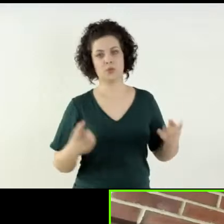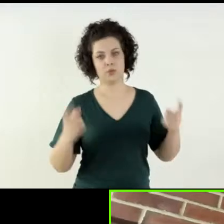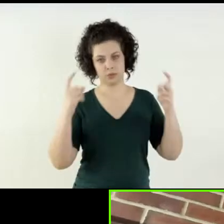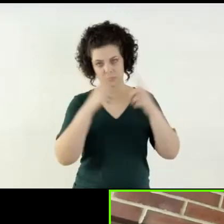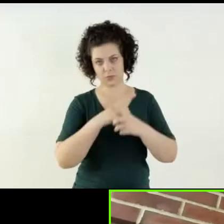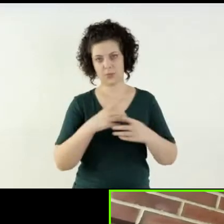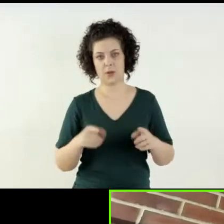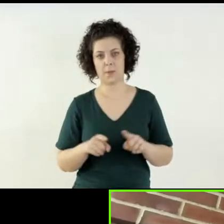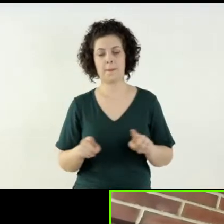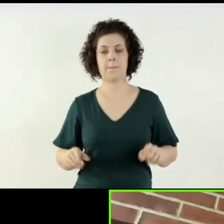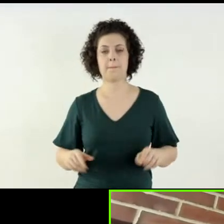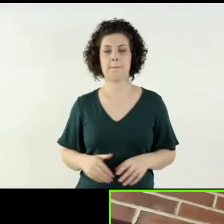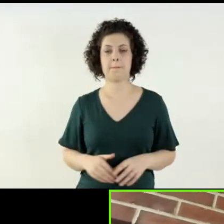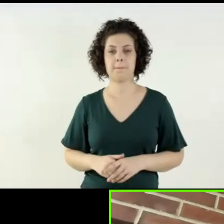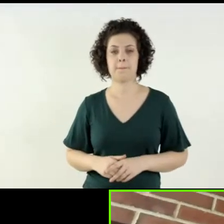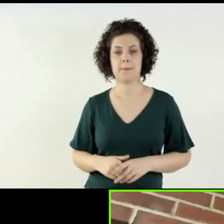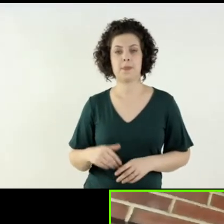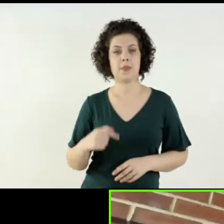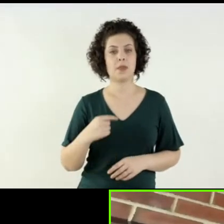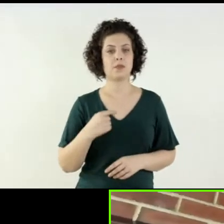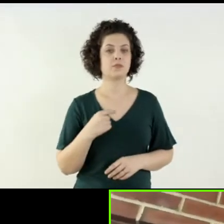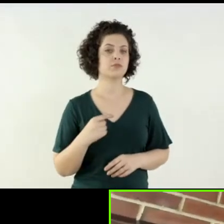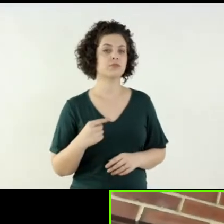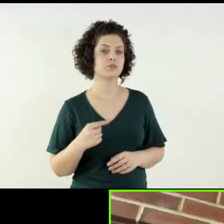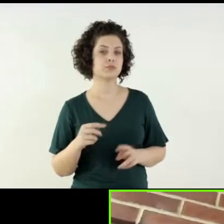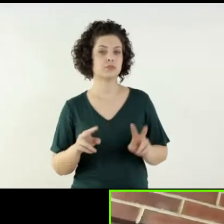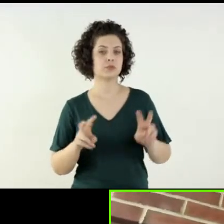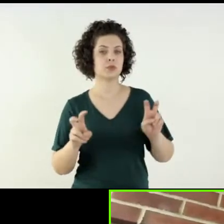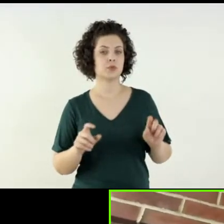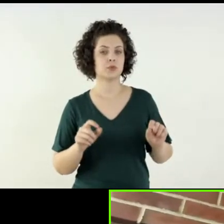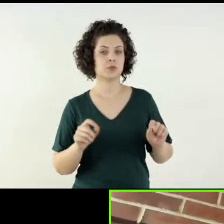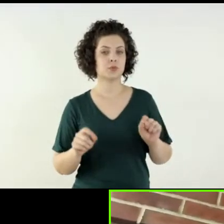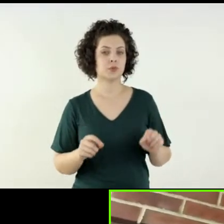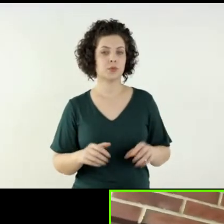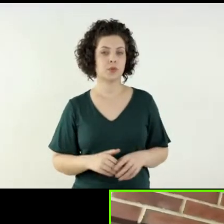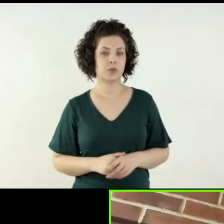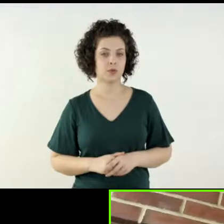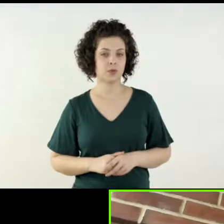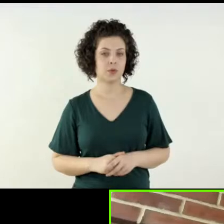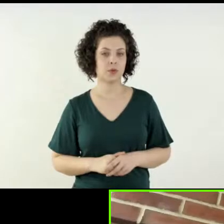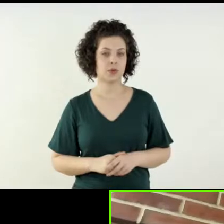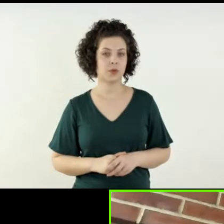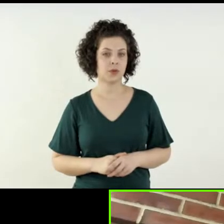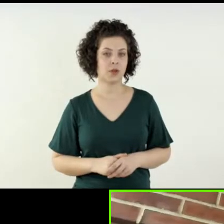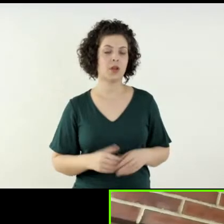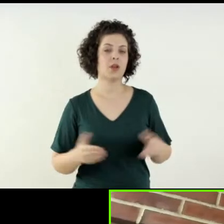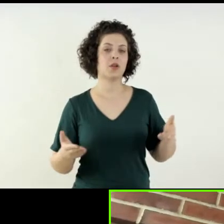now called Our Bodies Online. It was, the original title of that piece was